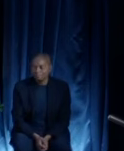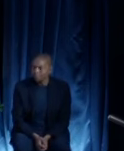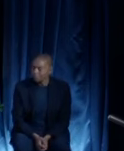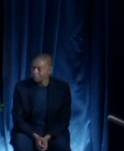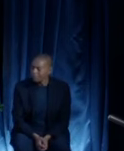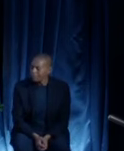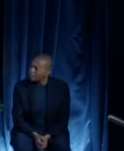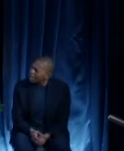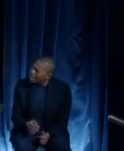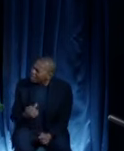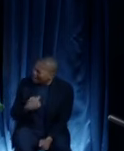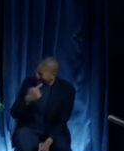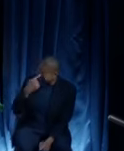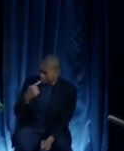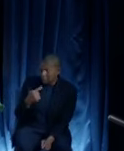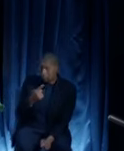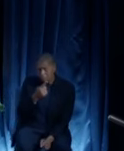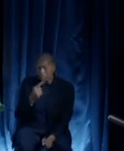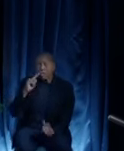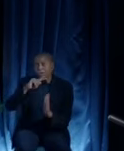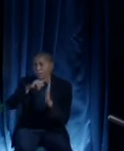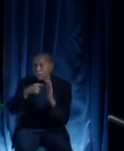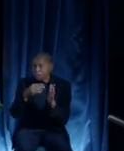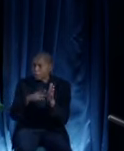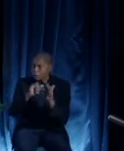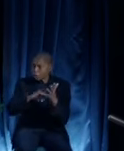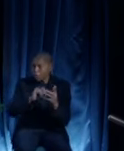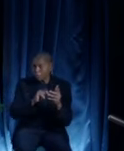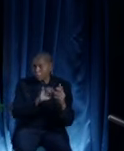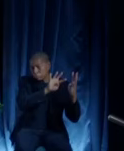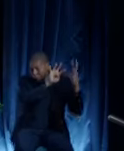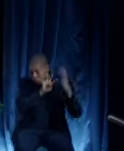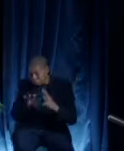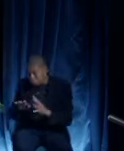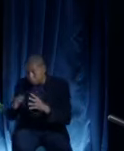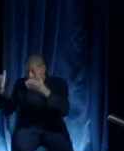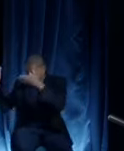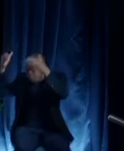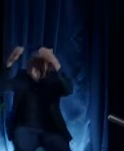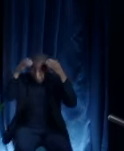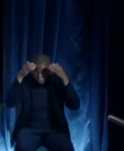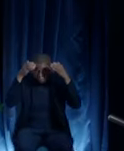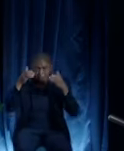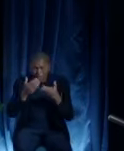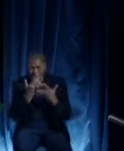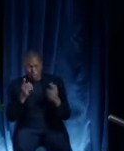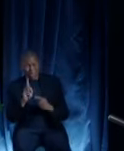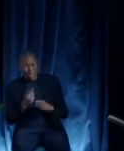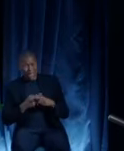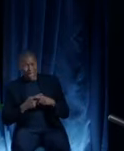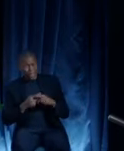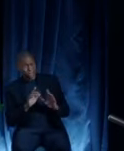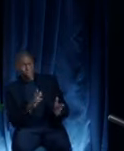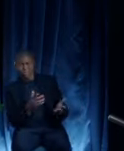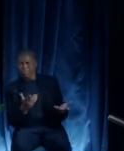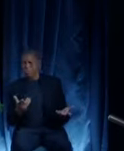strong resistance when James came down from Scotland to take the English throne of like all the English courtiers thinking, hang about, we're being replaced